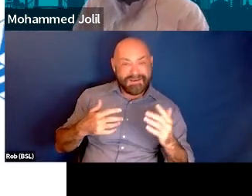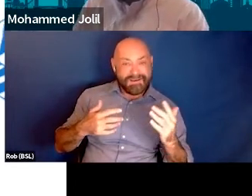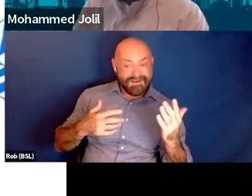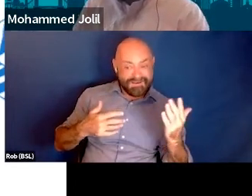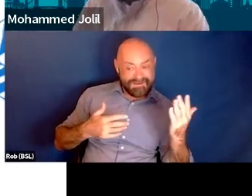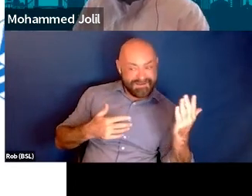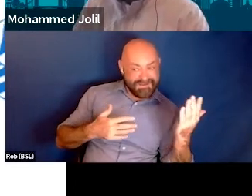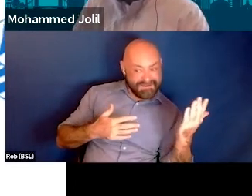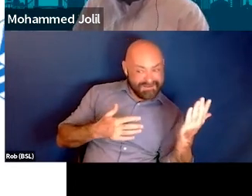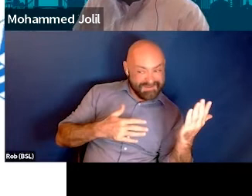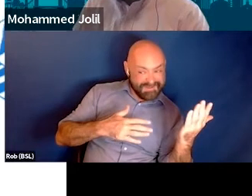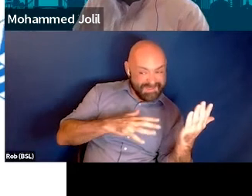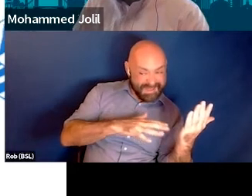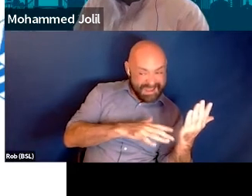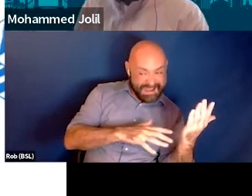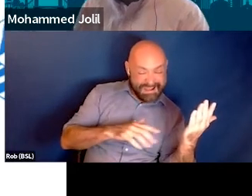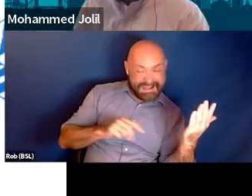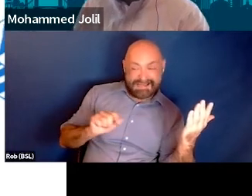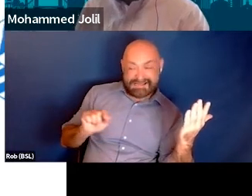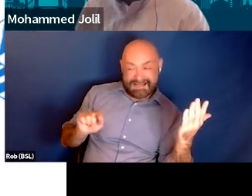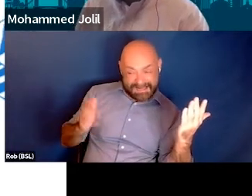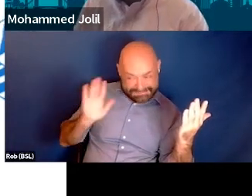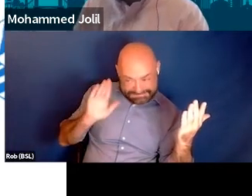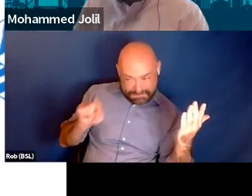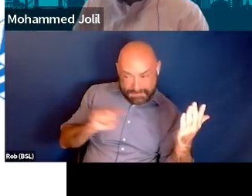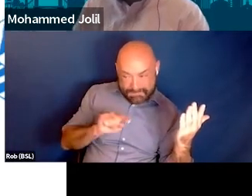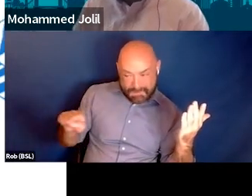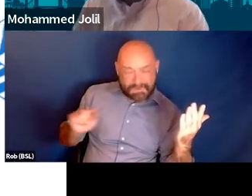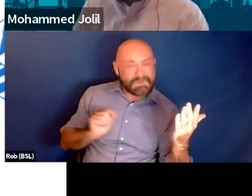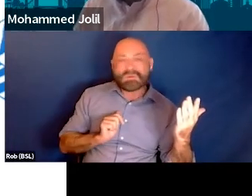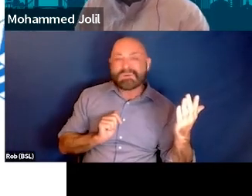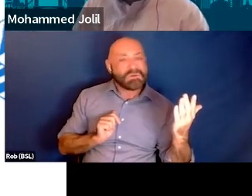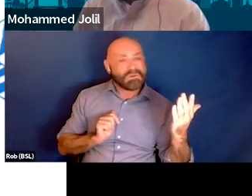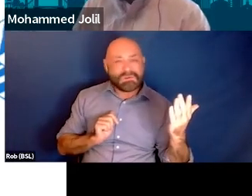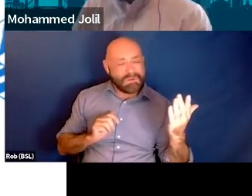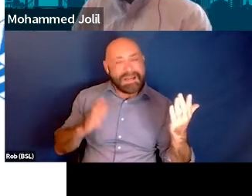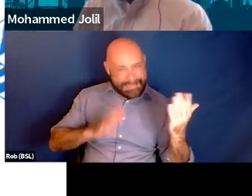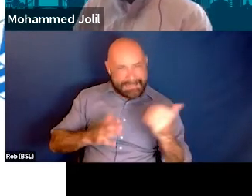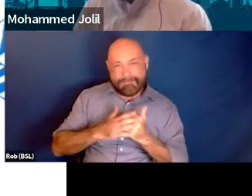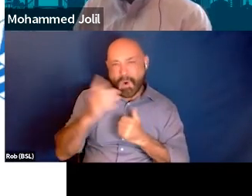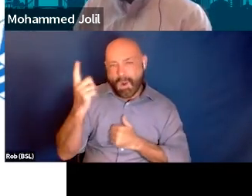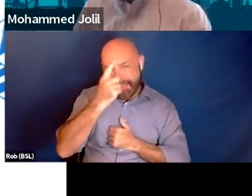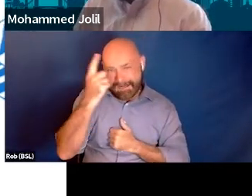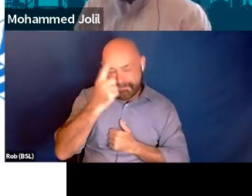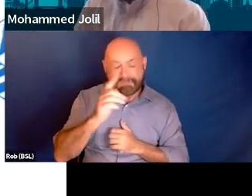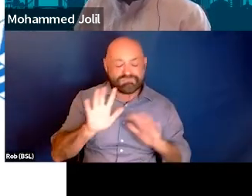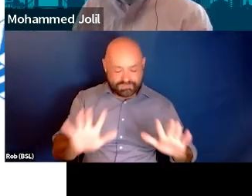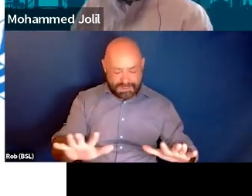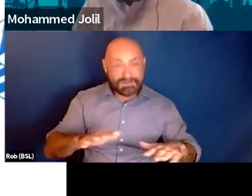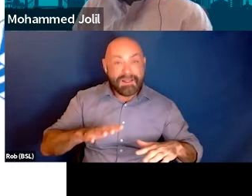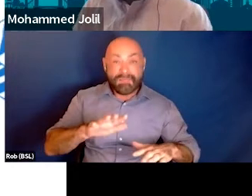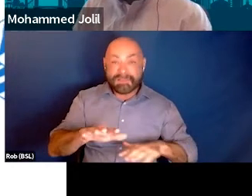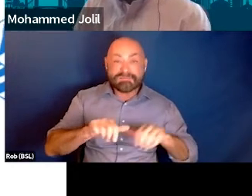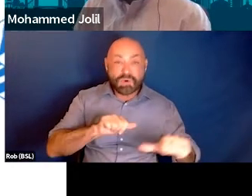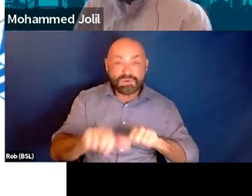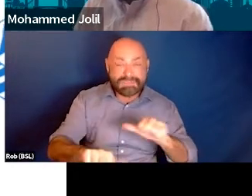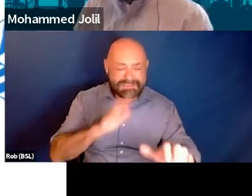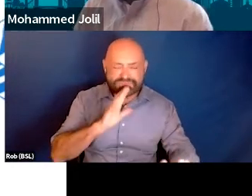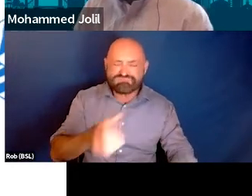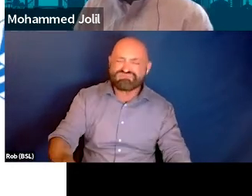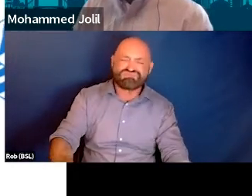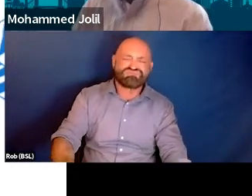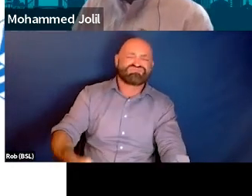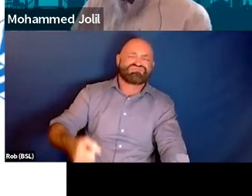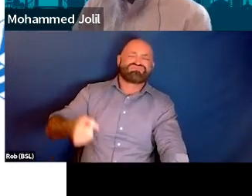our partners and our stakeholders, we needed to kind of think about, okay, slowing the process down. And we did slow it down,